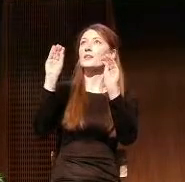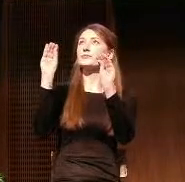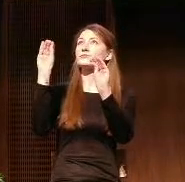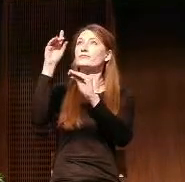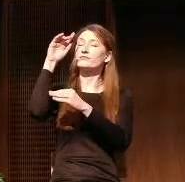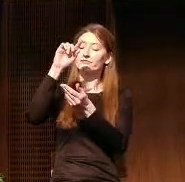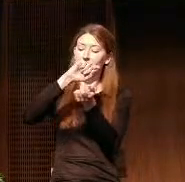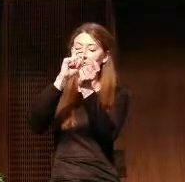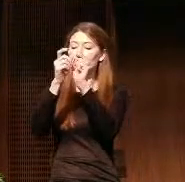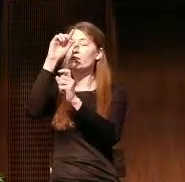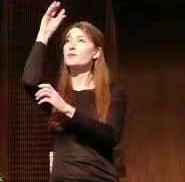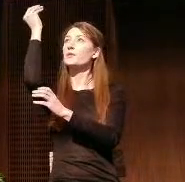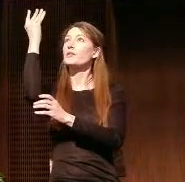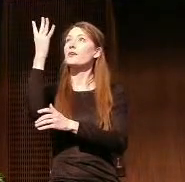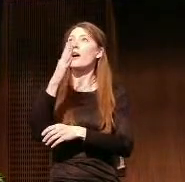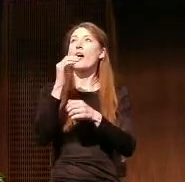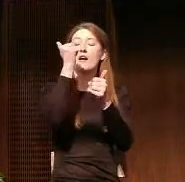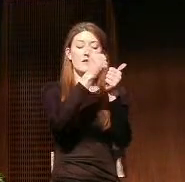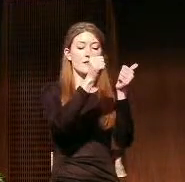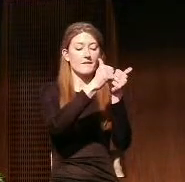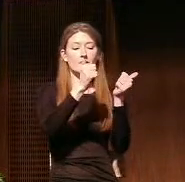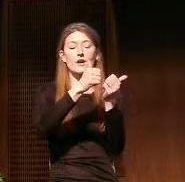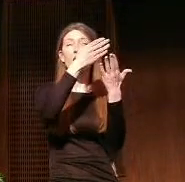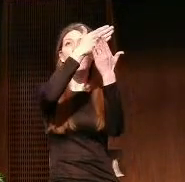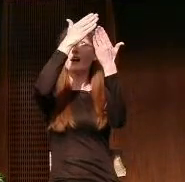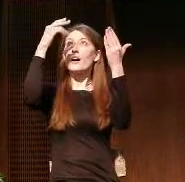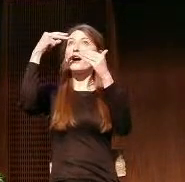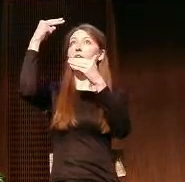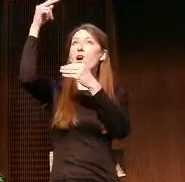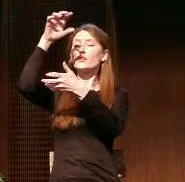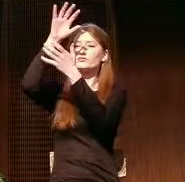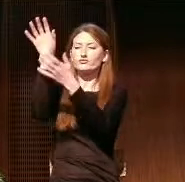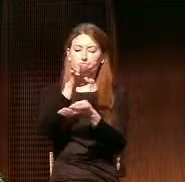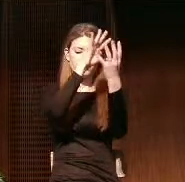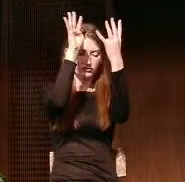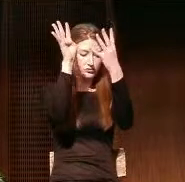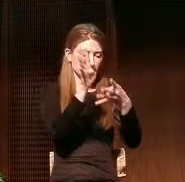every high and stormy air, my